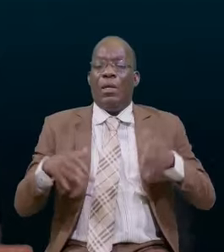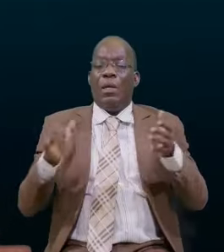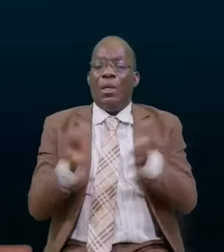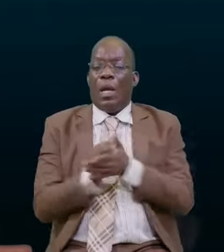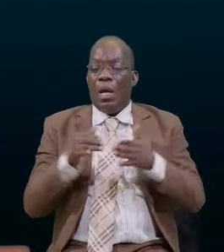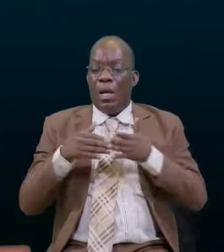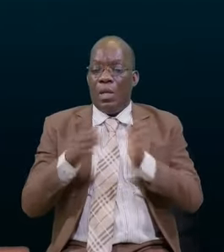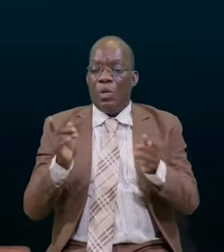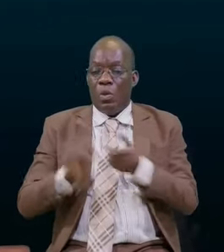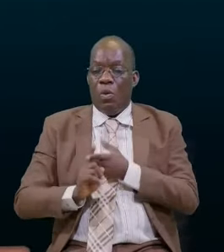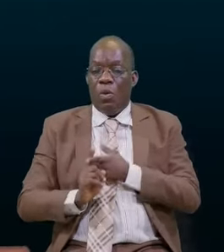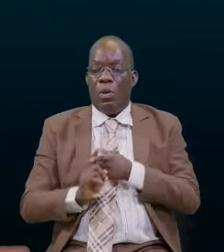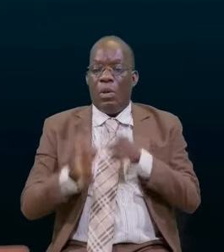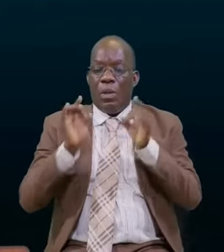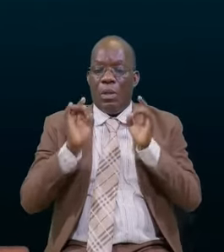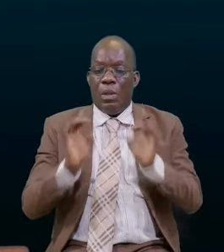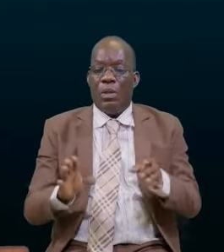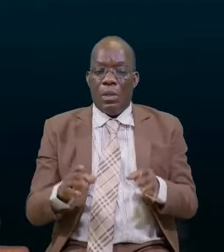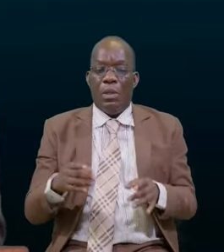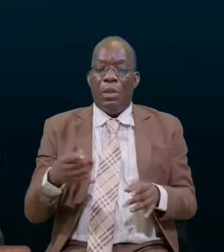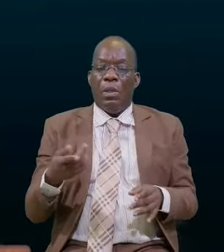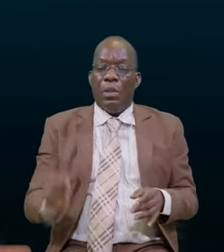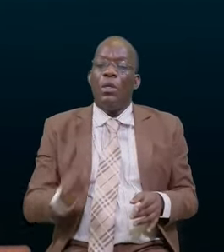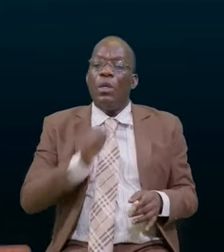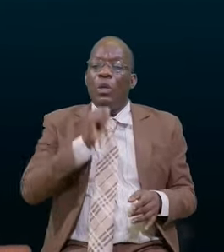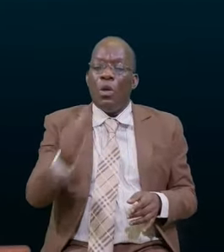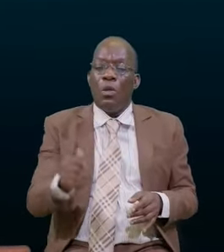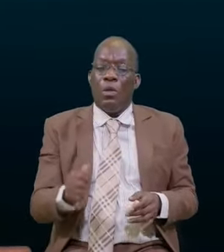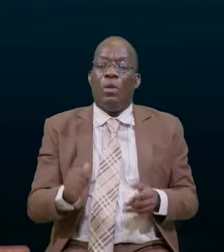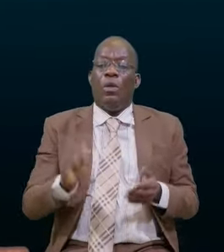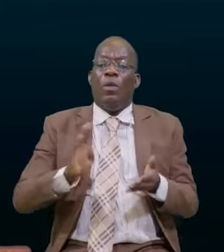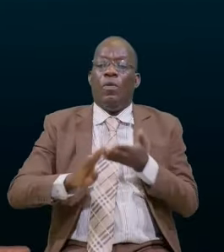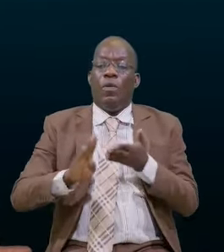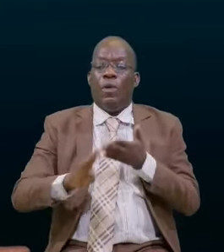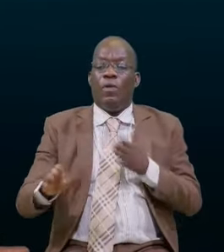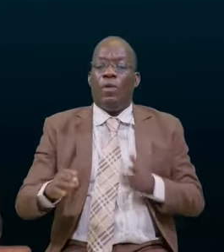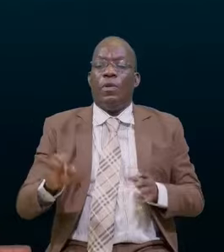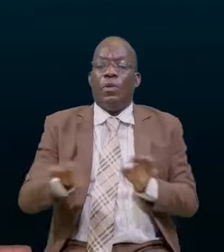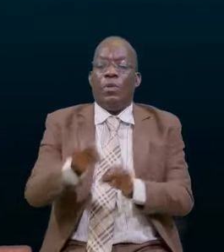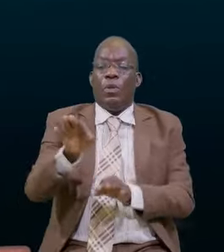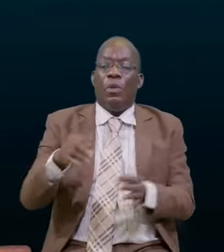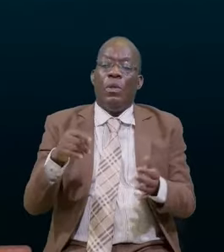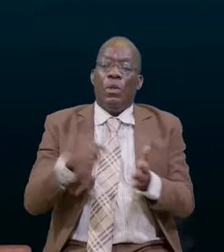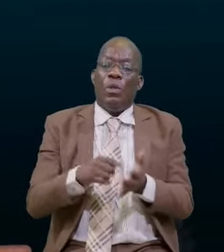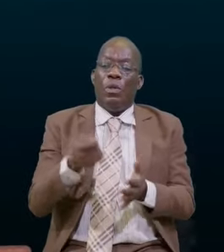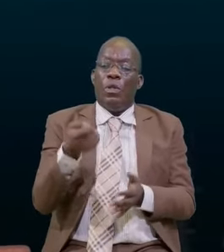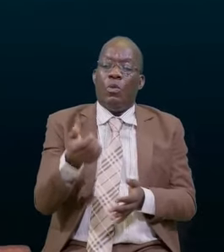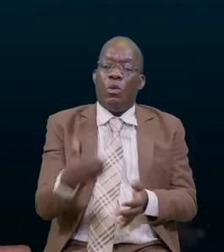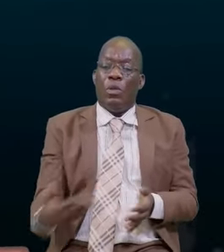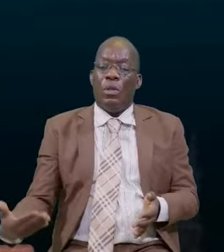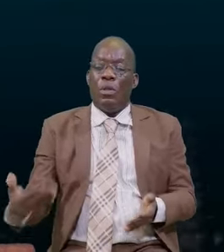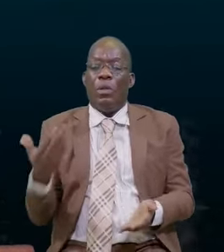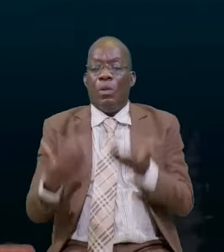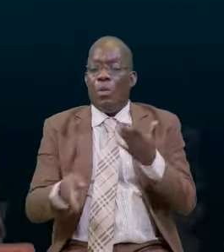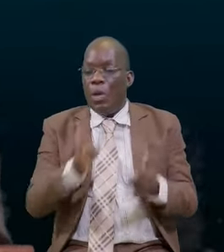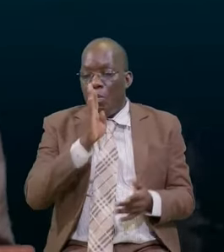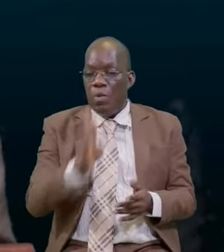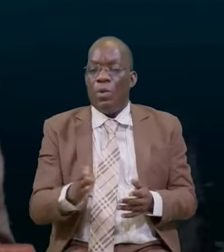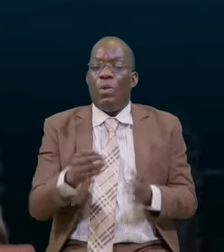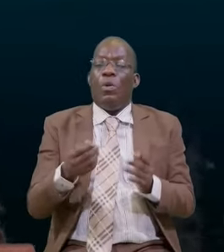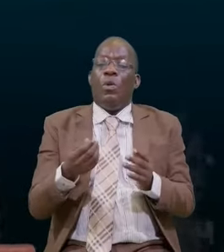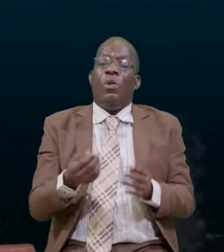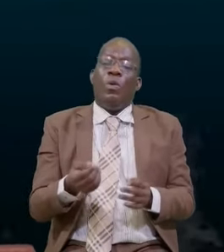murder the little unforgiving spirit and this little foxes may be a little covetousness that